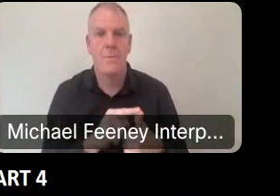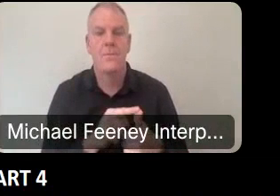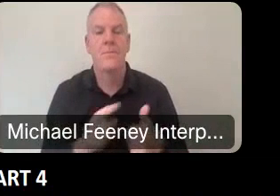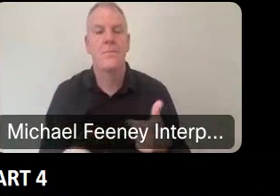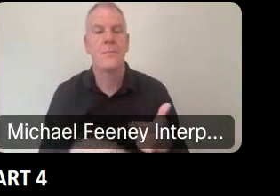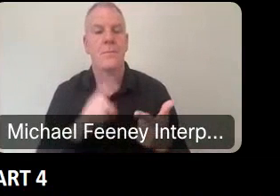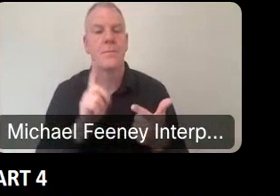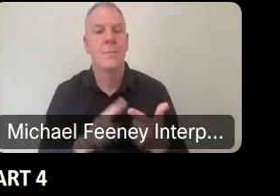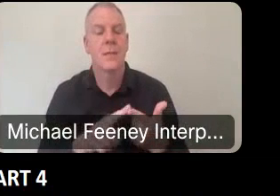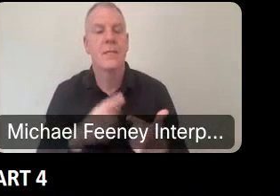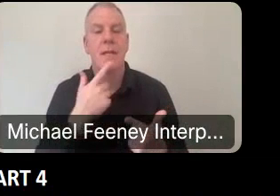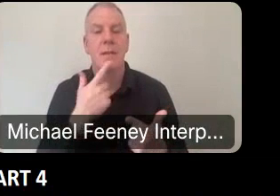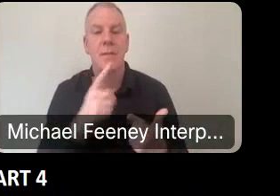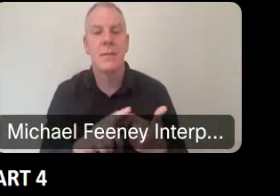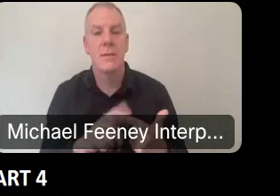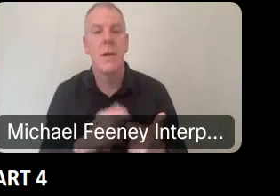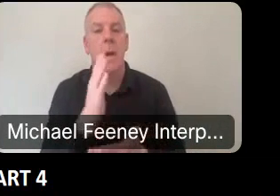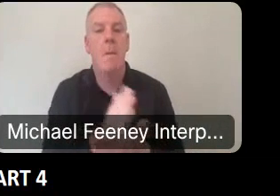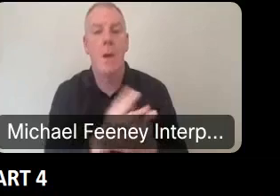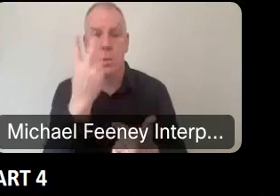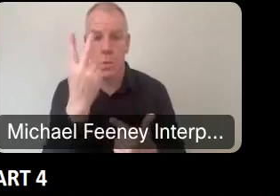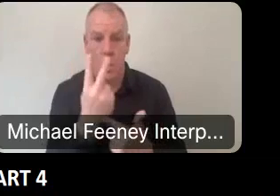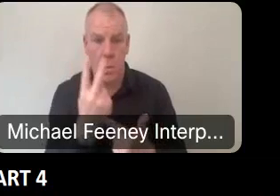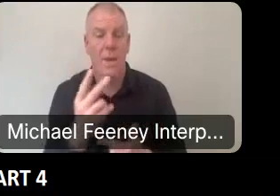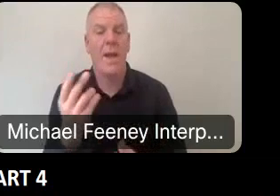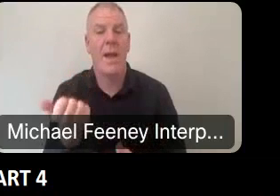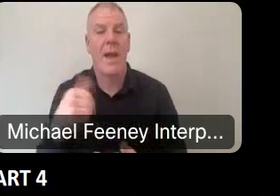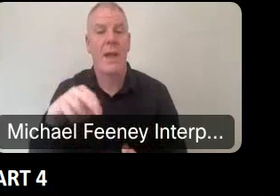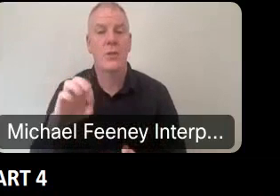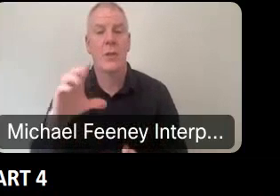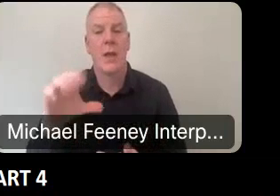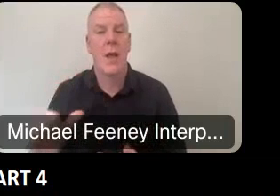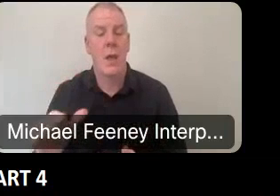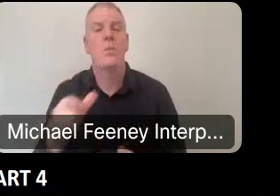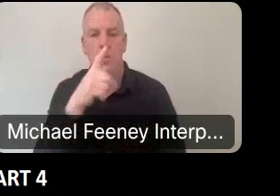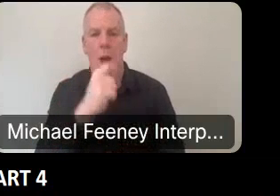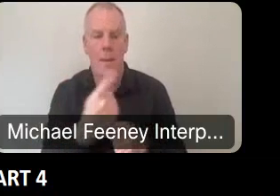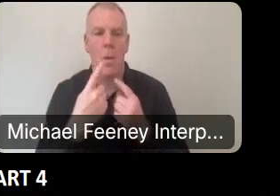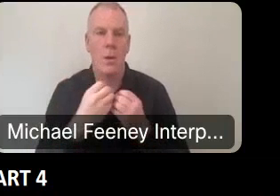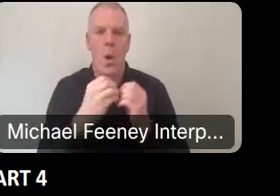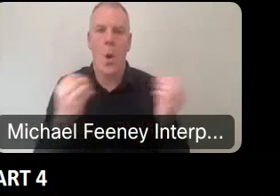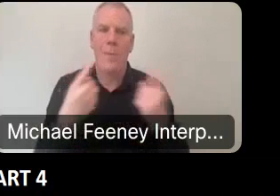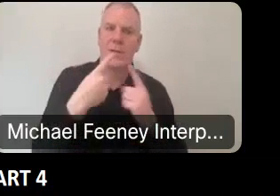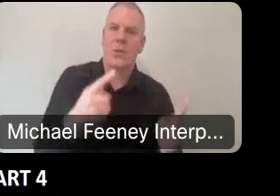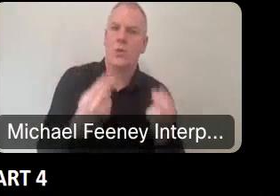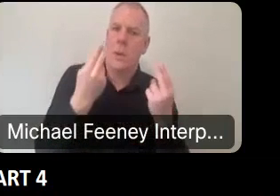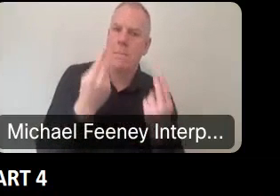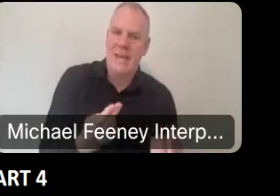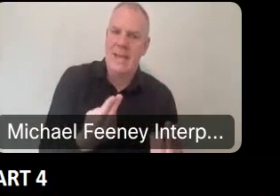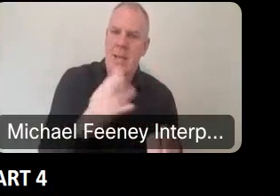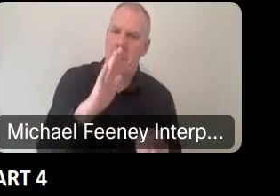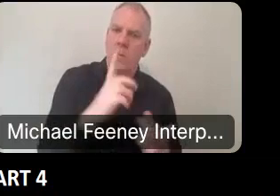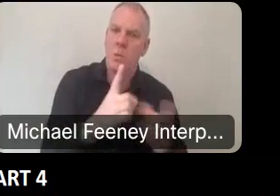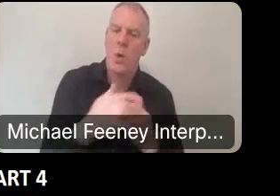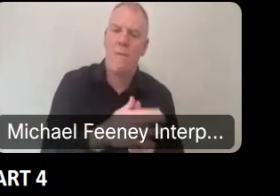Then importantly, Part 2, which Angela would focus on, is around the actual open disclosure requirements around the notifiable